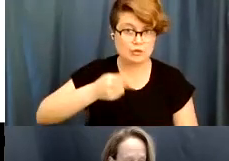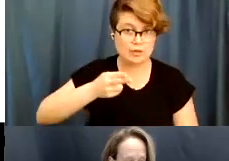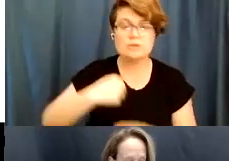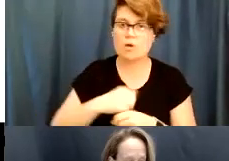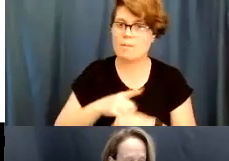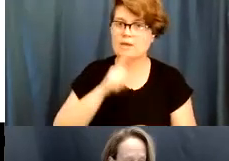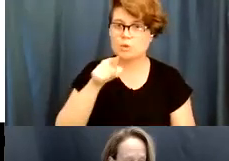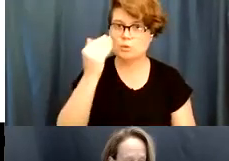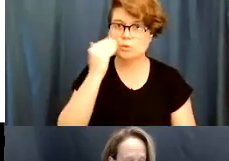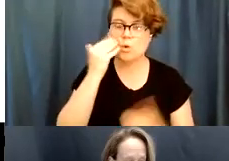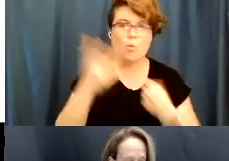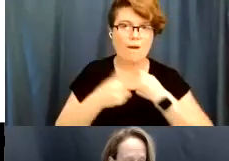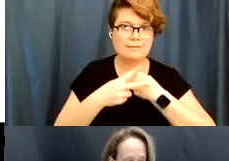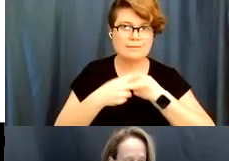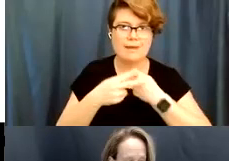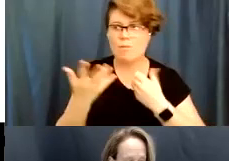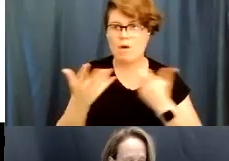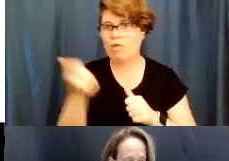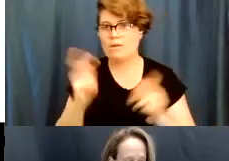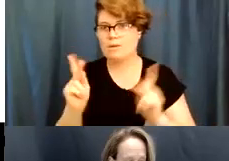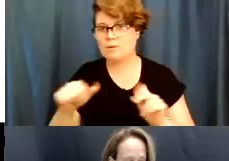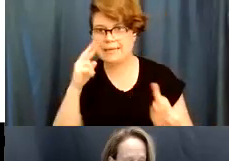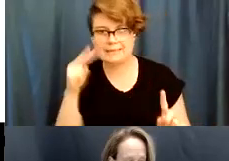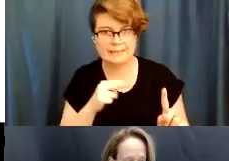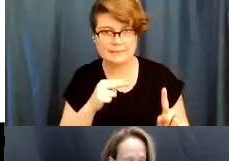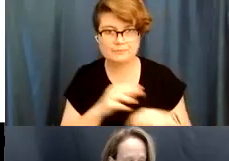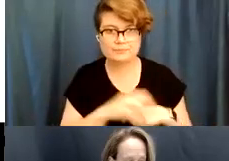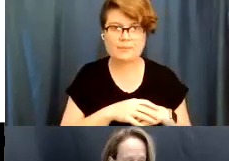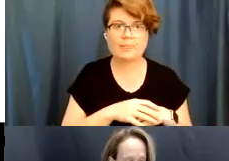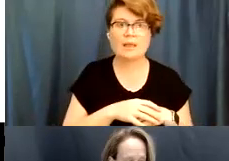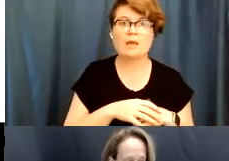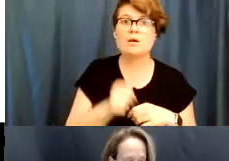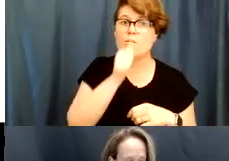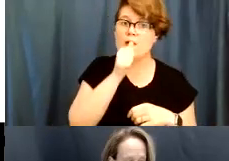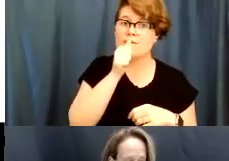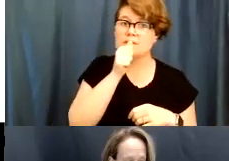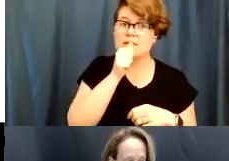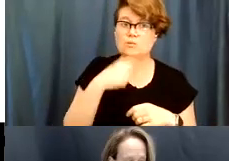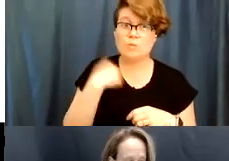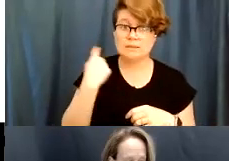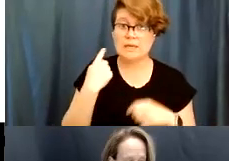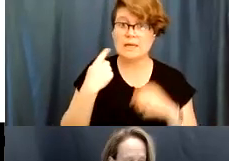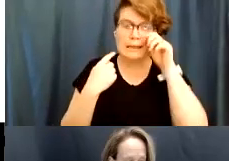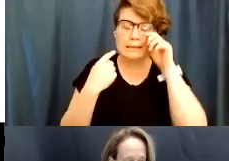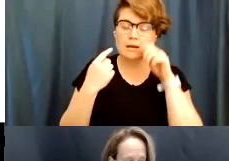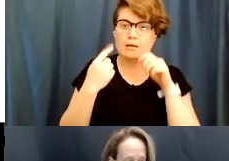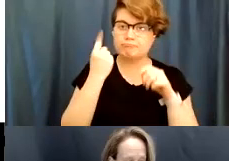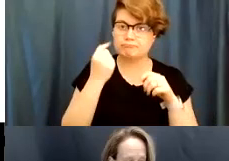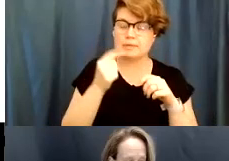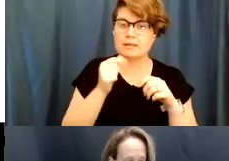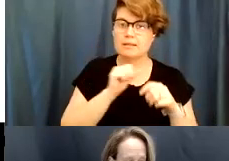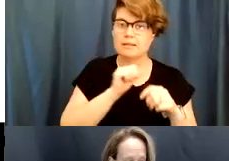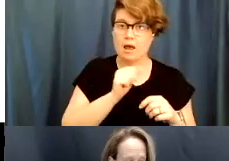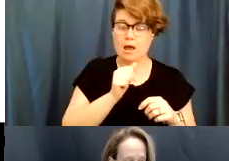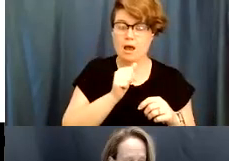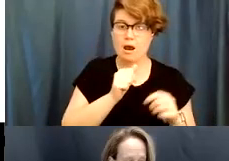is being stored. Loss of privacy. Beyond the risk up to personal safety, a survivor may also have their